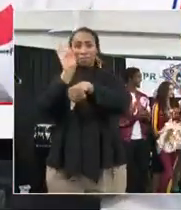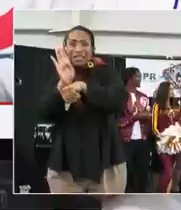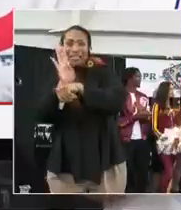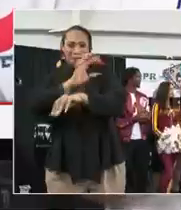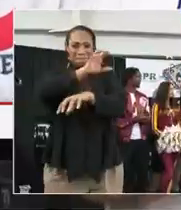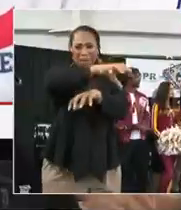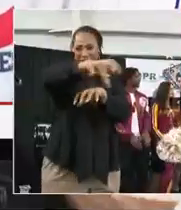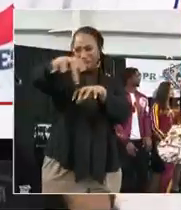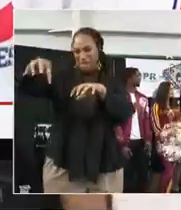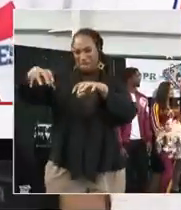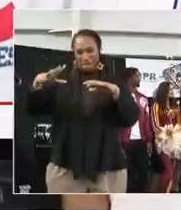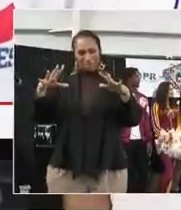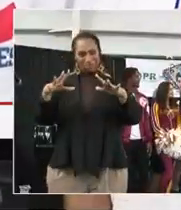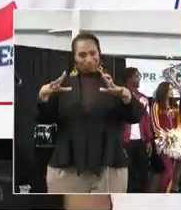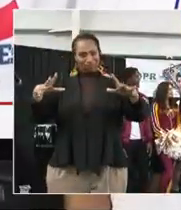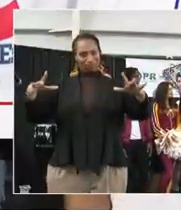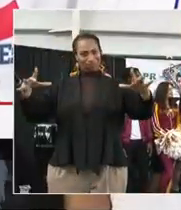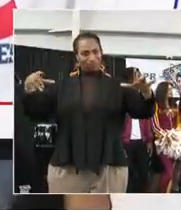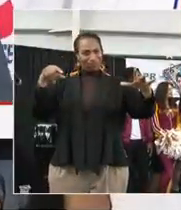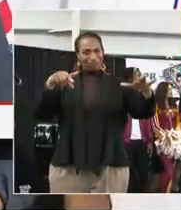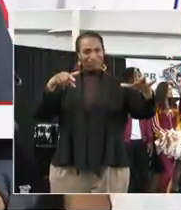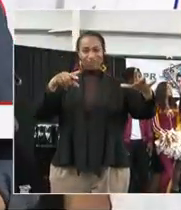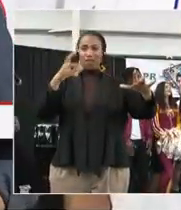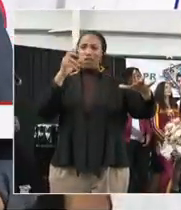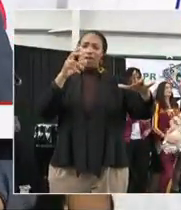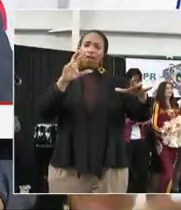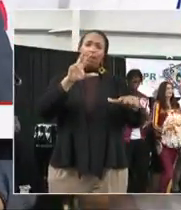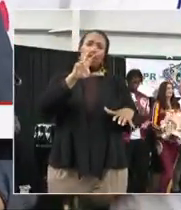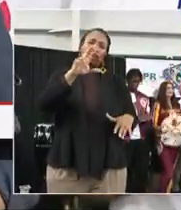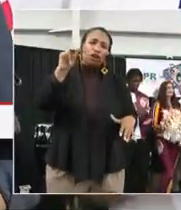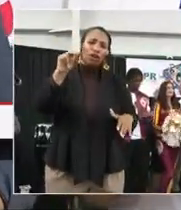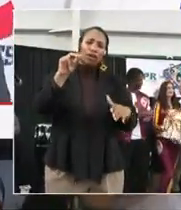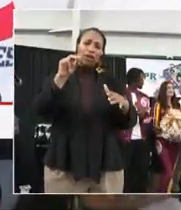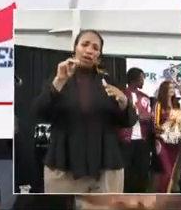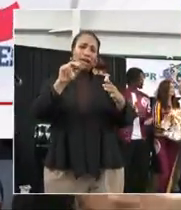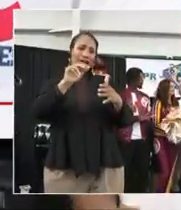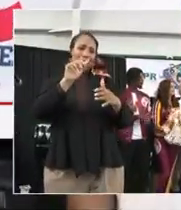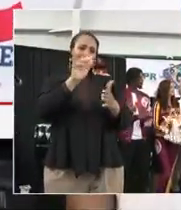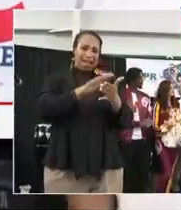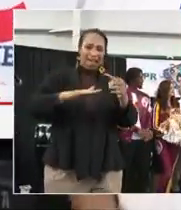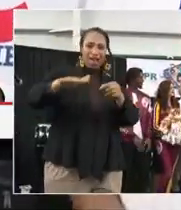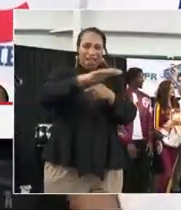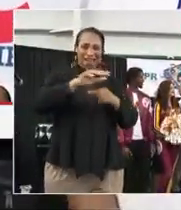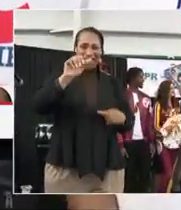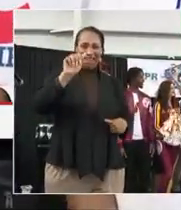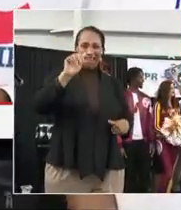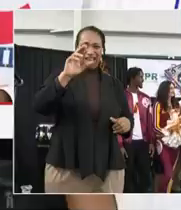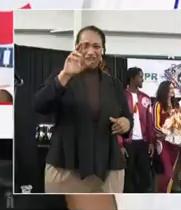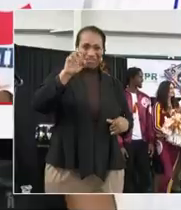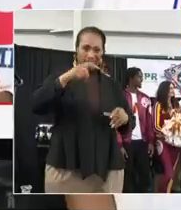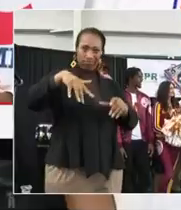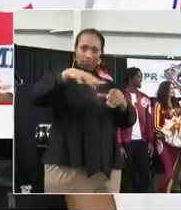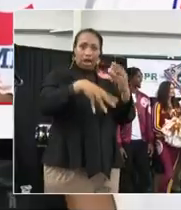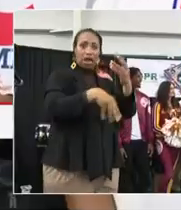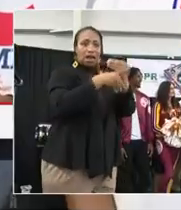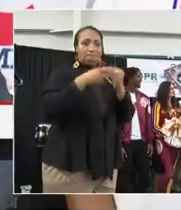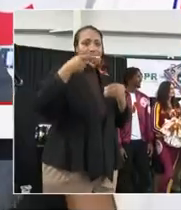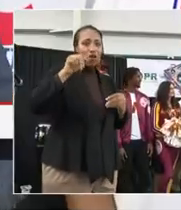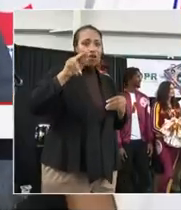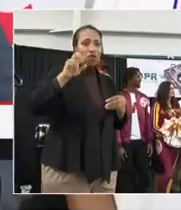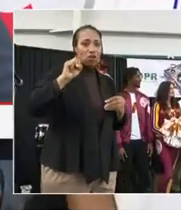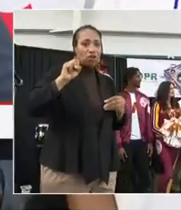able to add 30 acres of parks. We're going to be able to have better connections